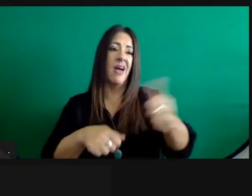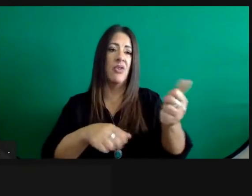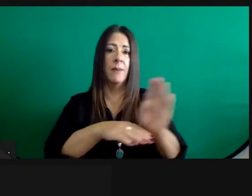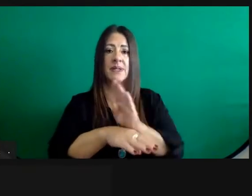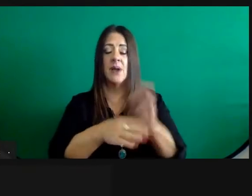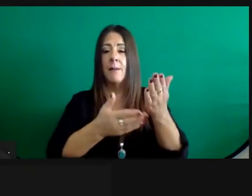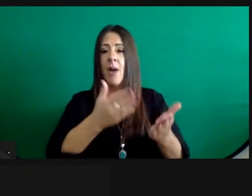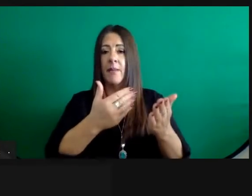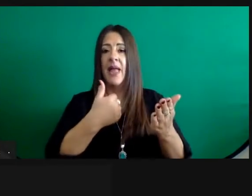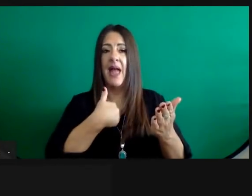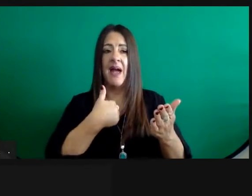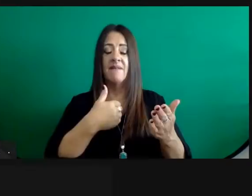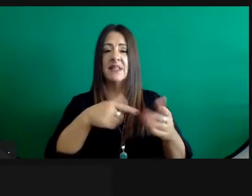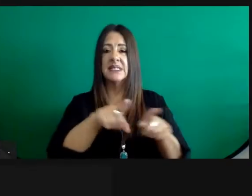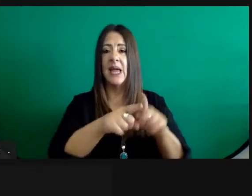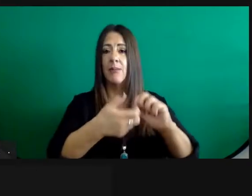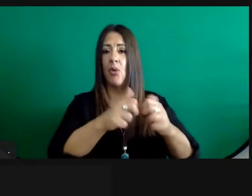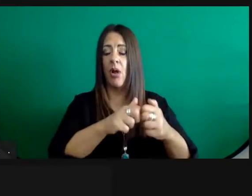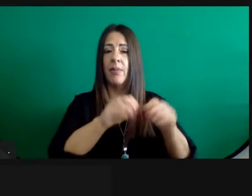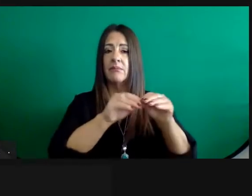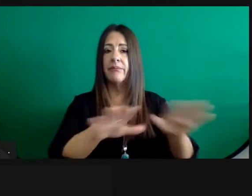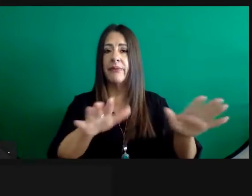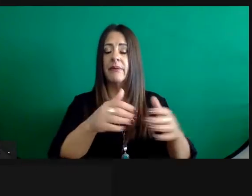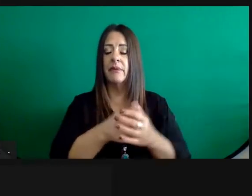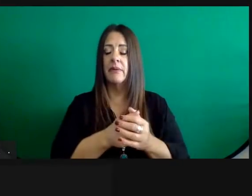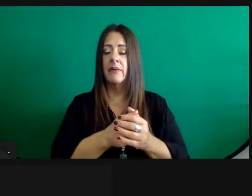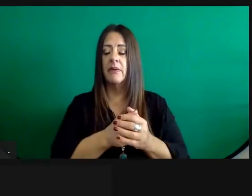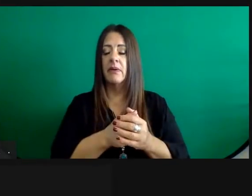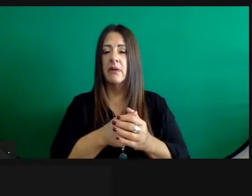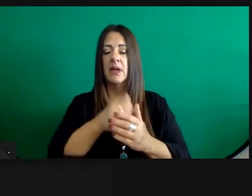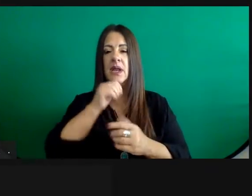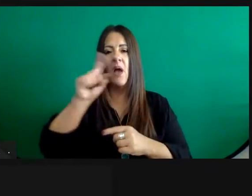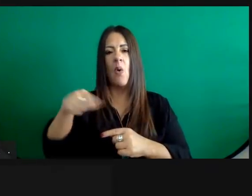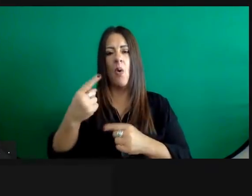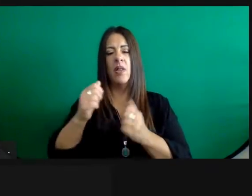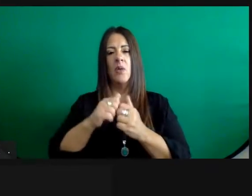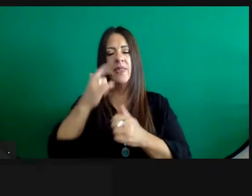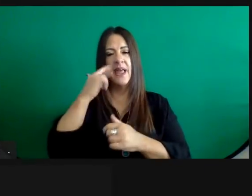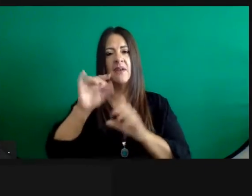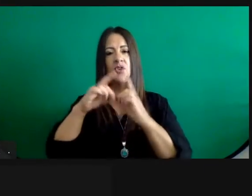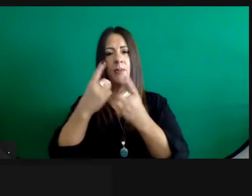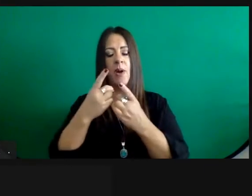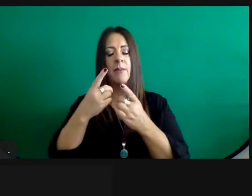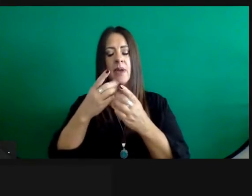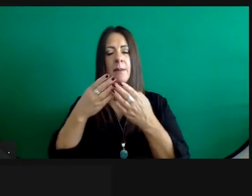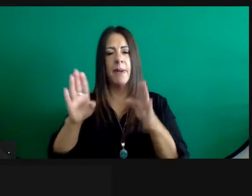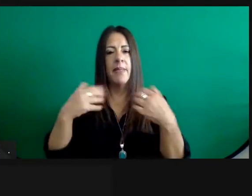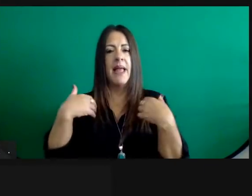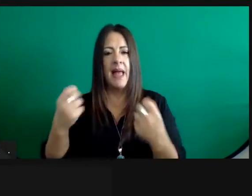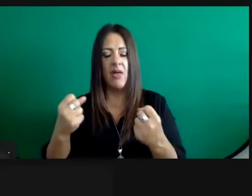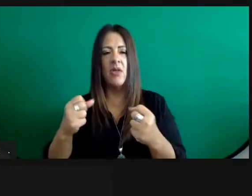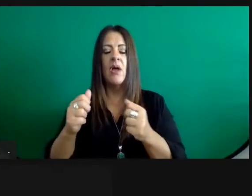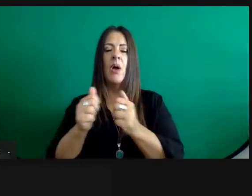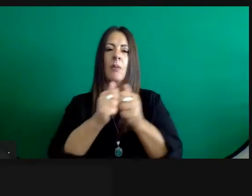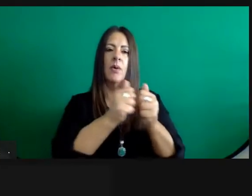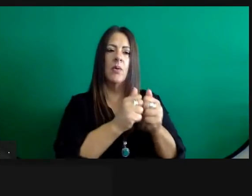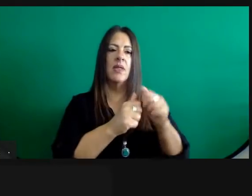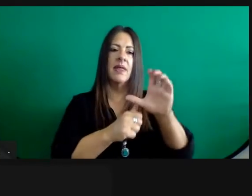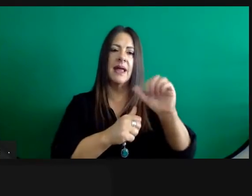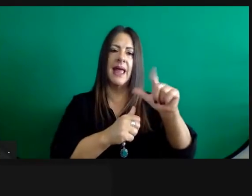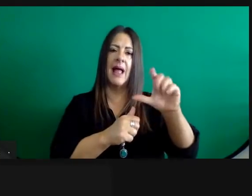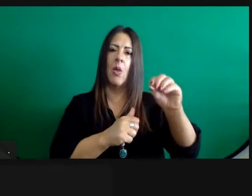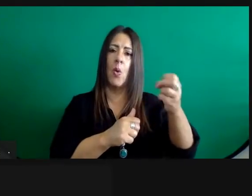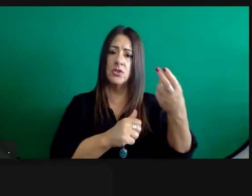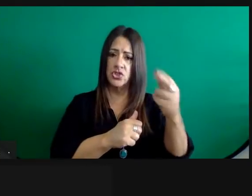pay close attention to, not just at CDPH, but with our Cal OSHA partners and our local public health